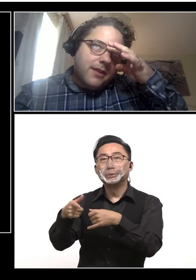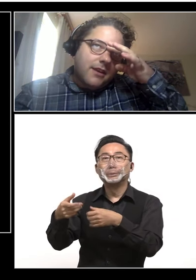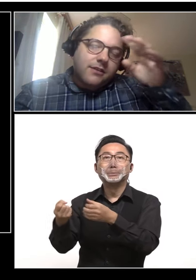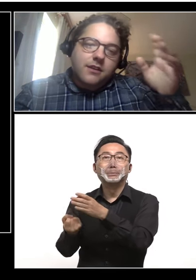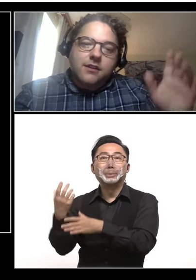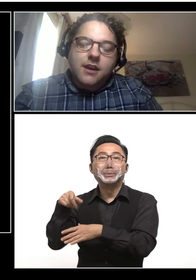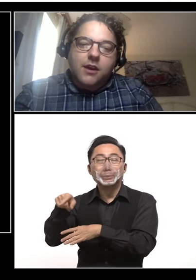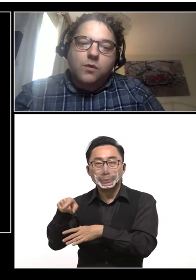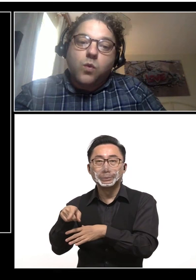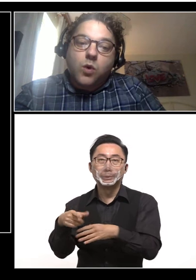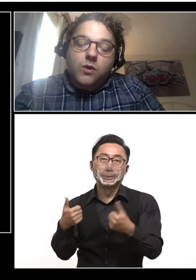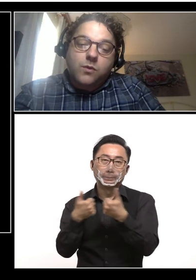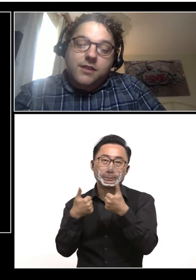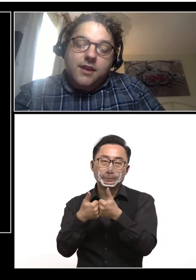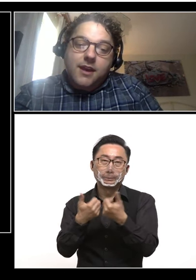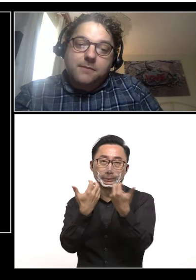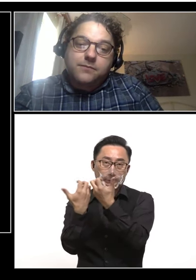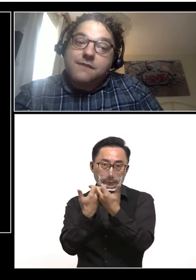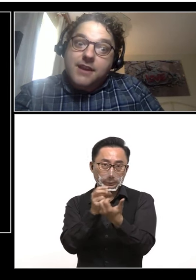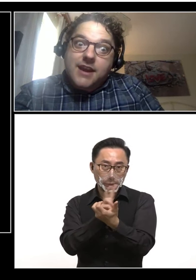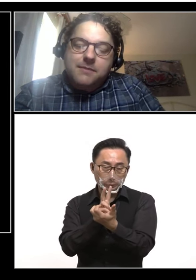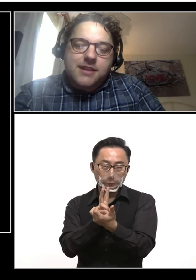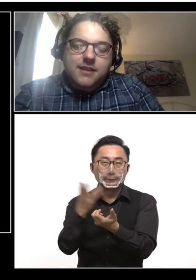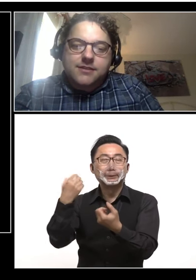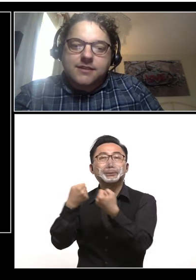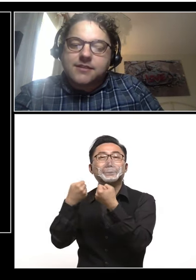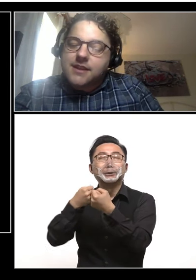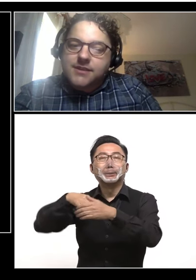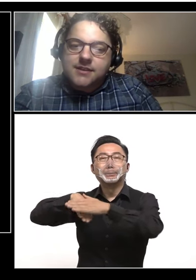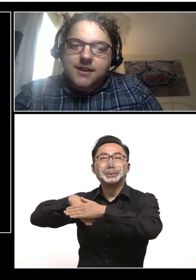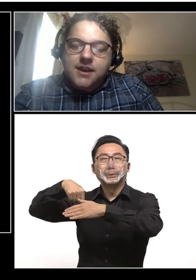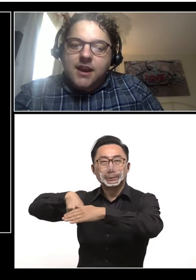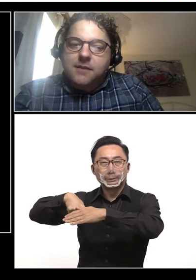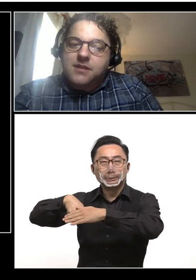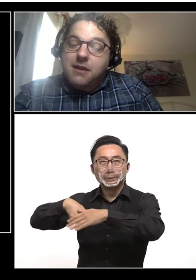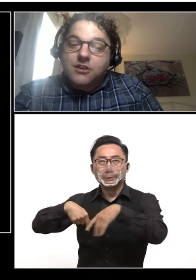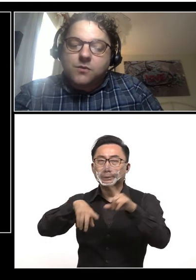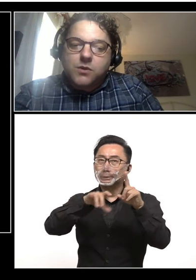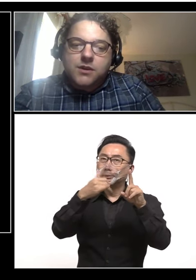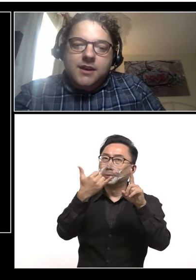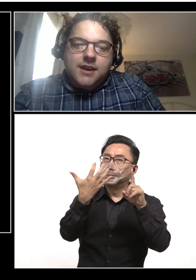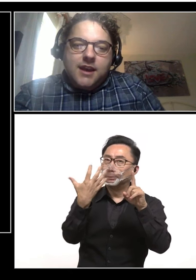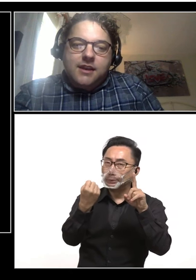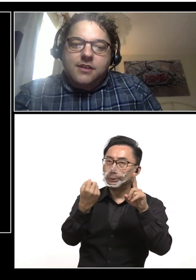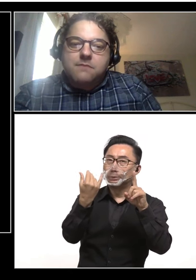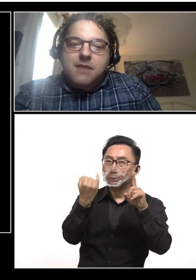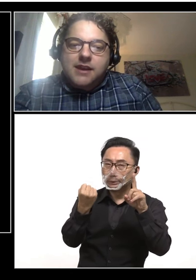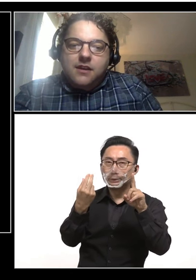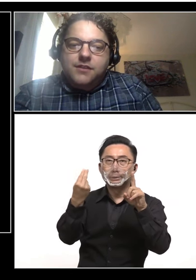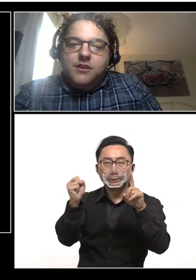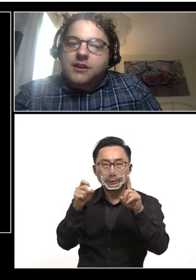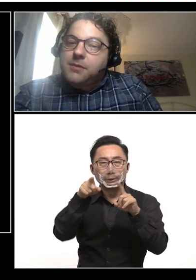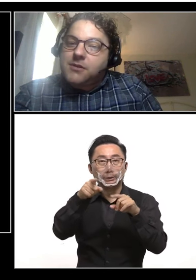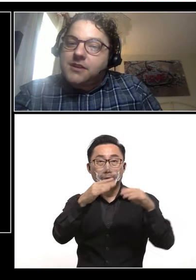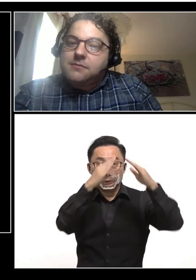from the war with Vietnam in the 60s and 70s, the American war, that many of